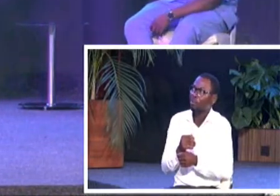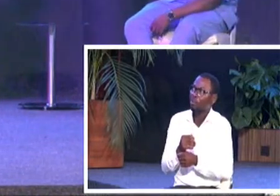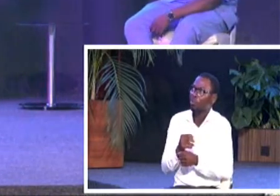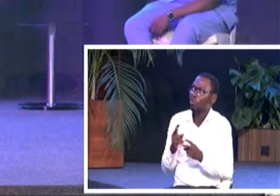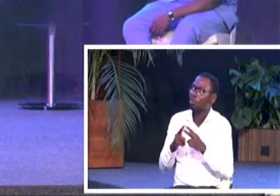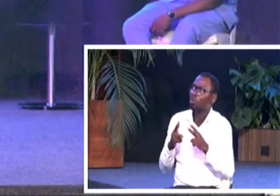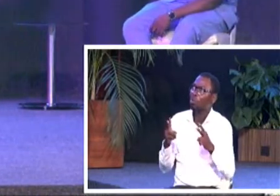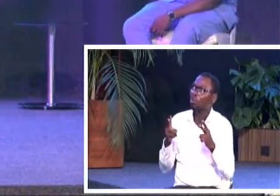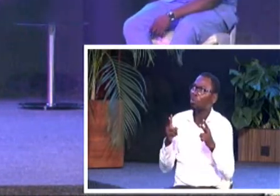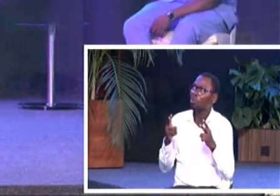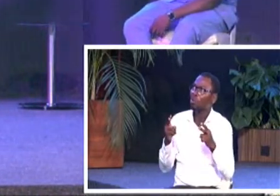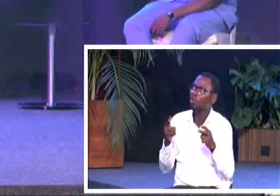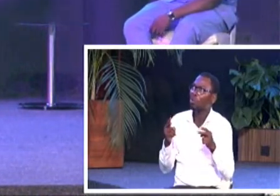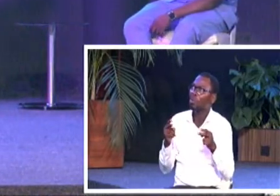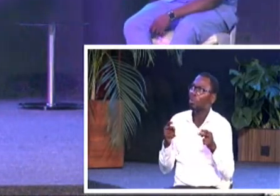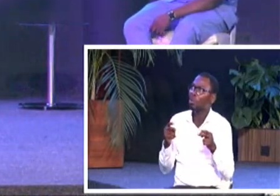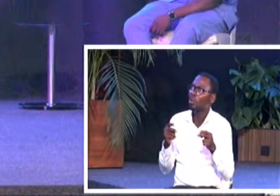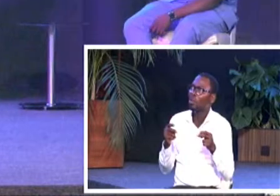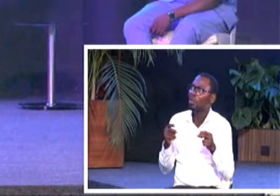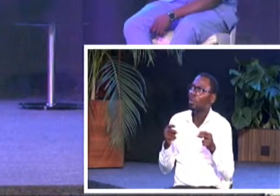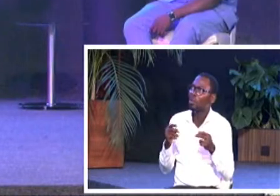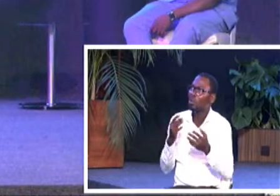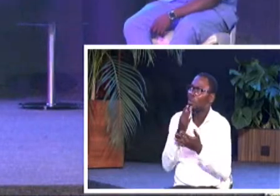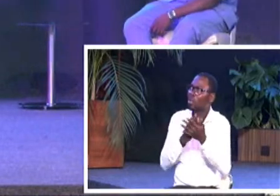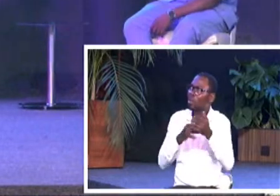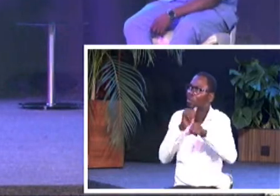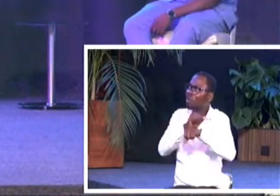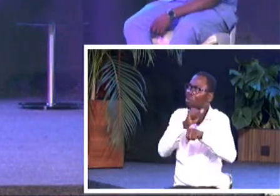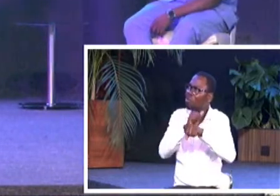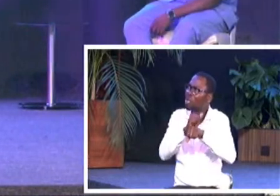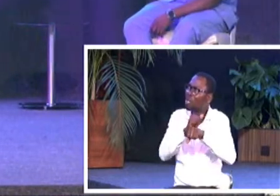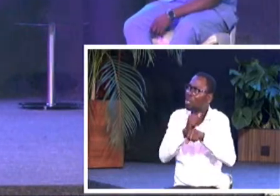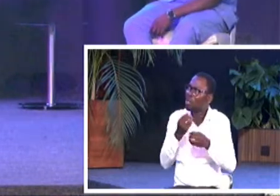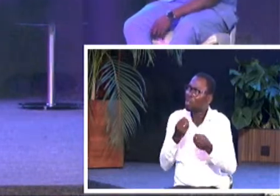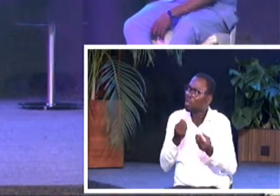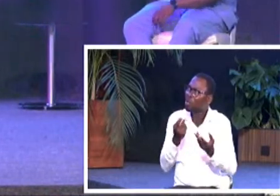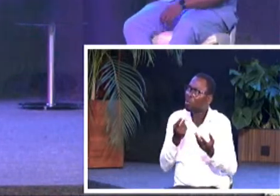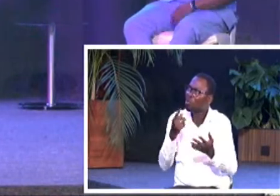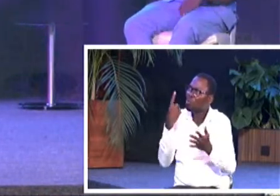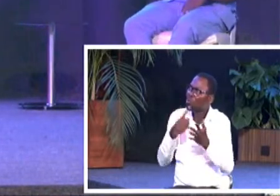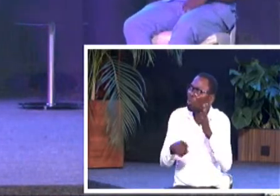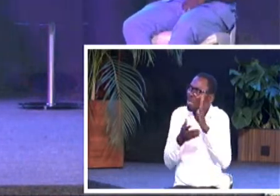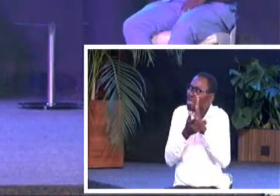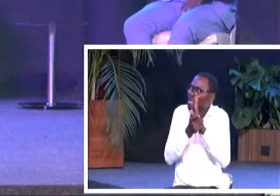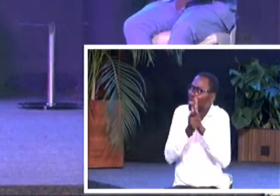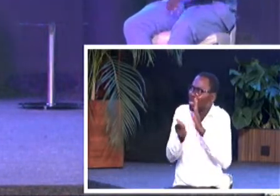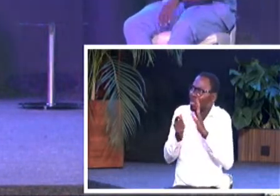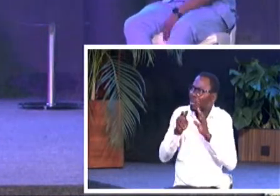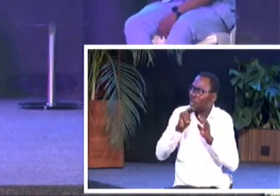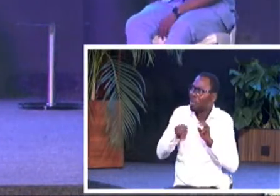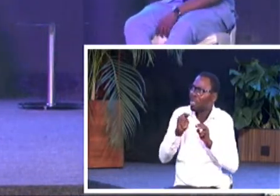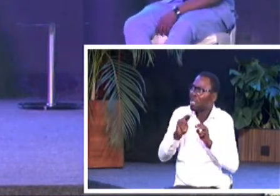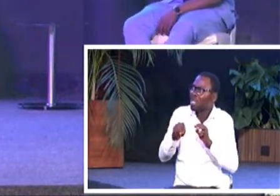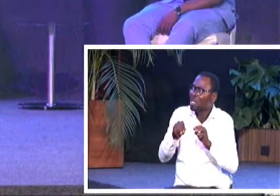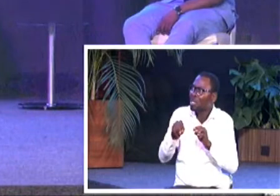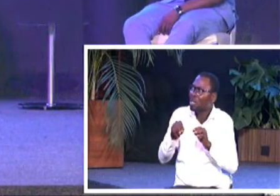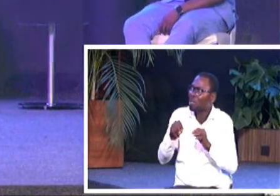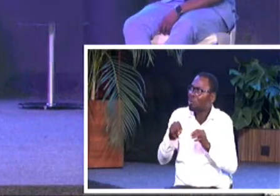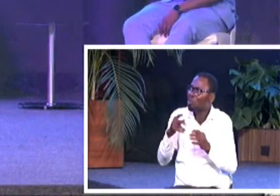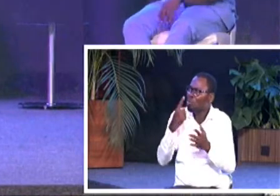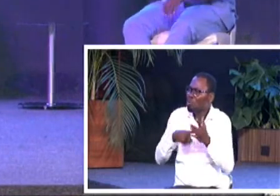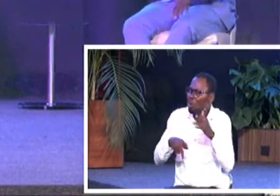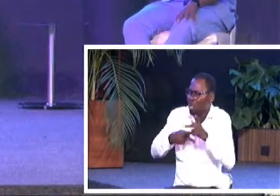So, some of these jobs you are mentioning, what kinds of skills does a person need? What kind